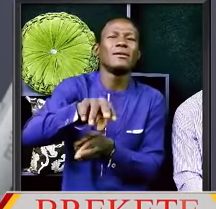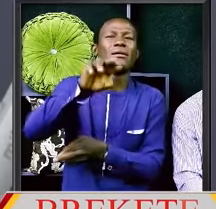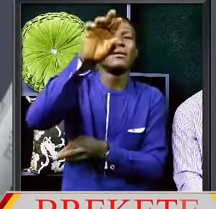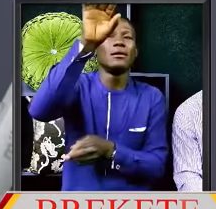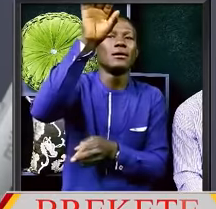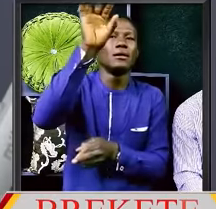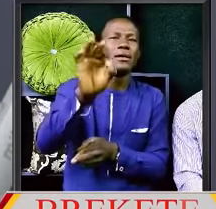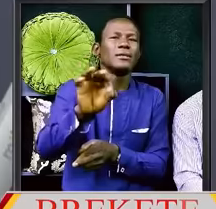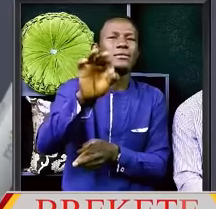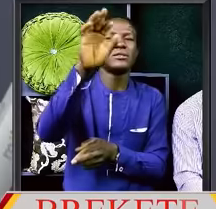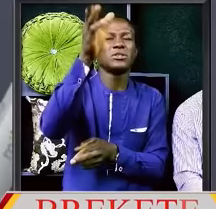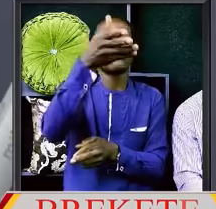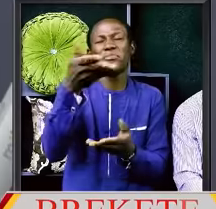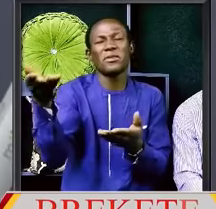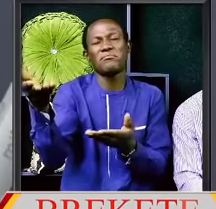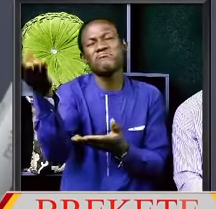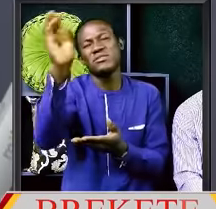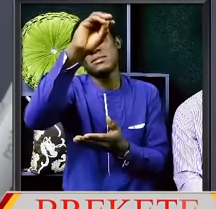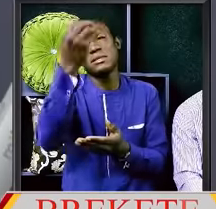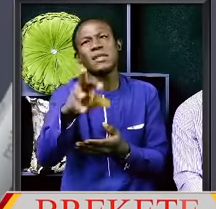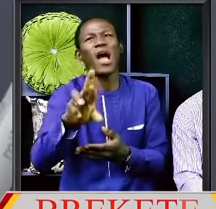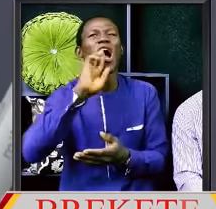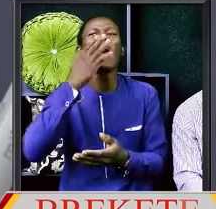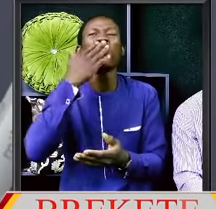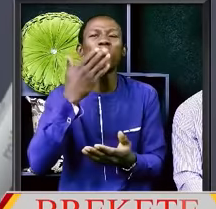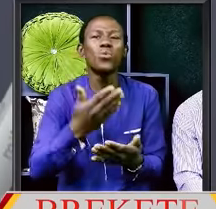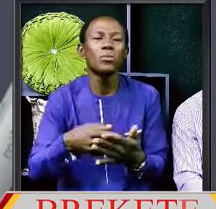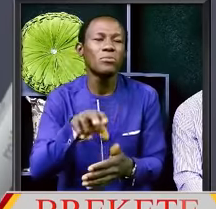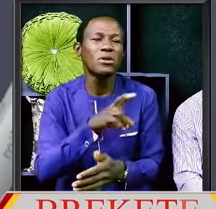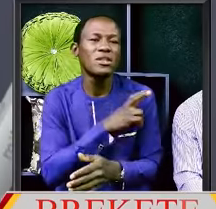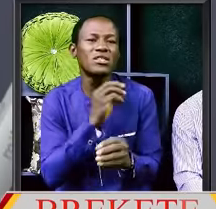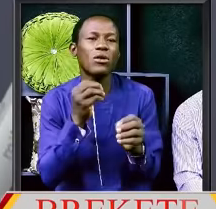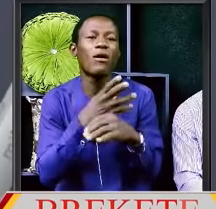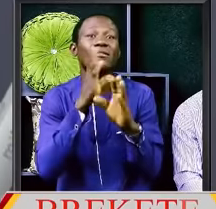90-something percent, are good police officers.